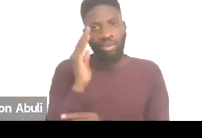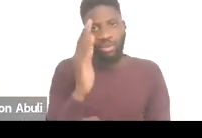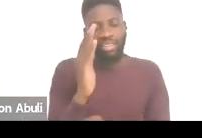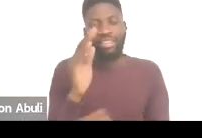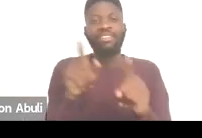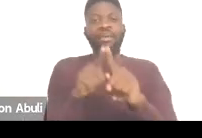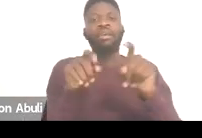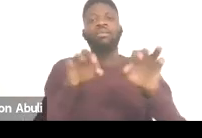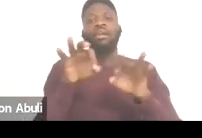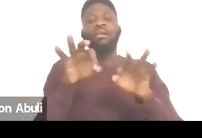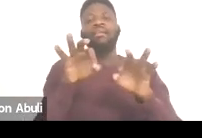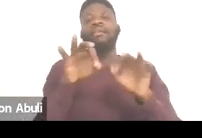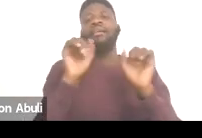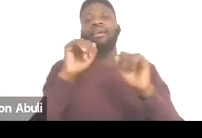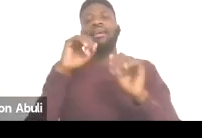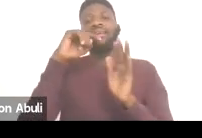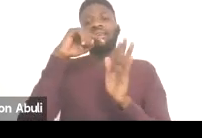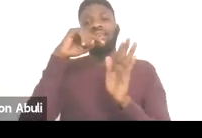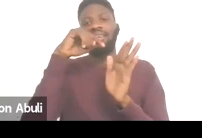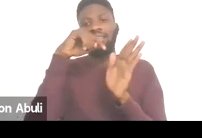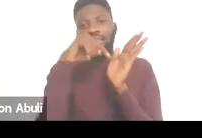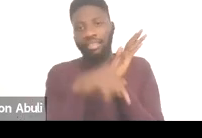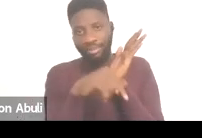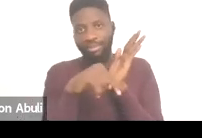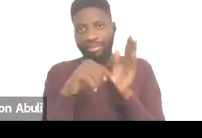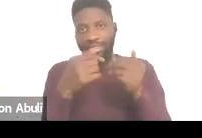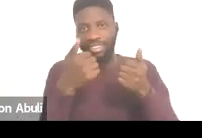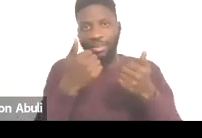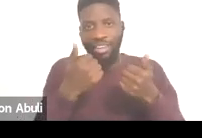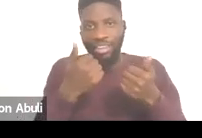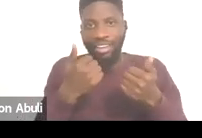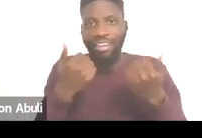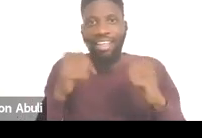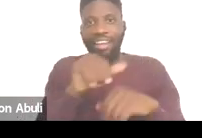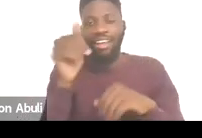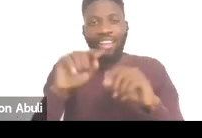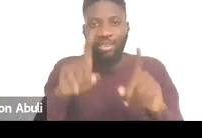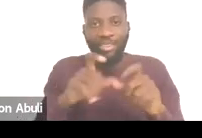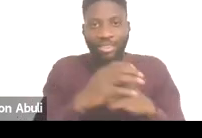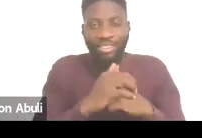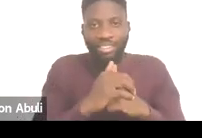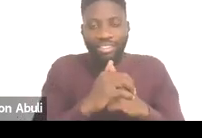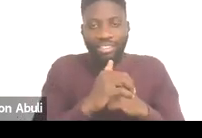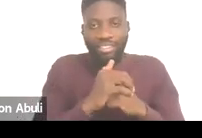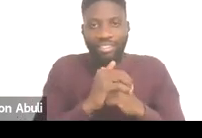explain this in this detail. Yeah. All right. Any other question?